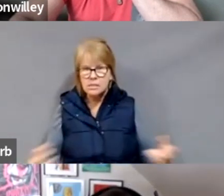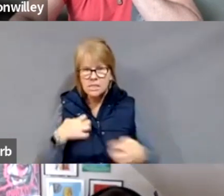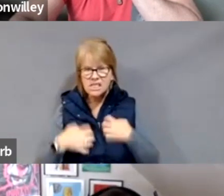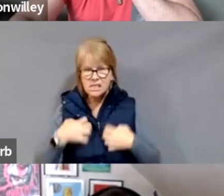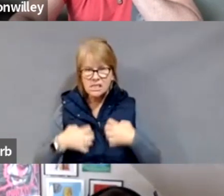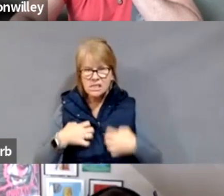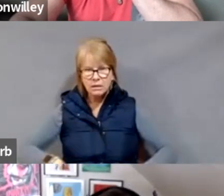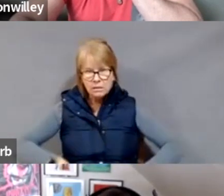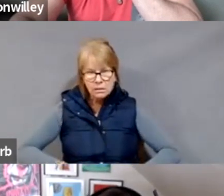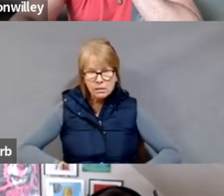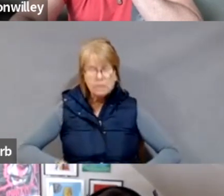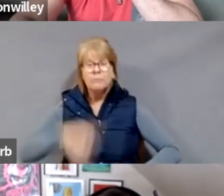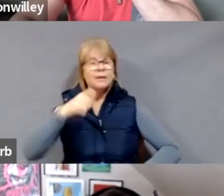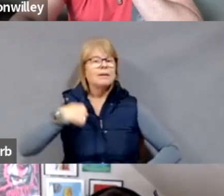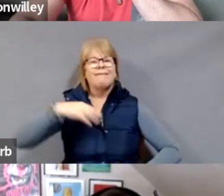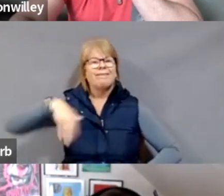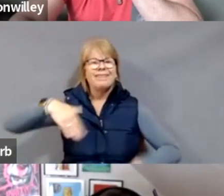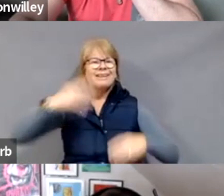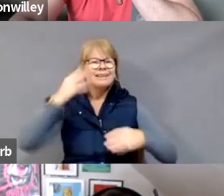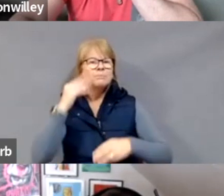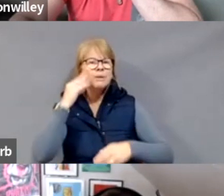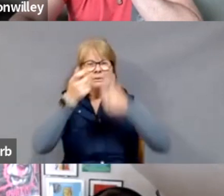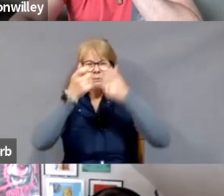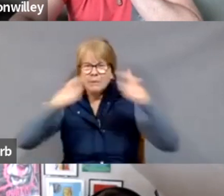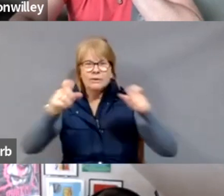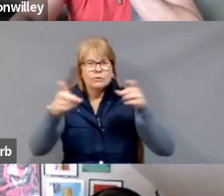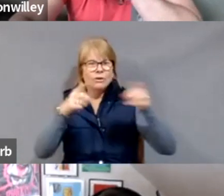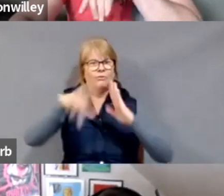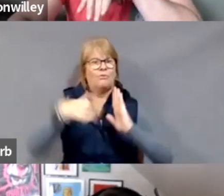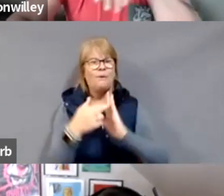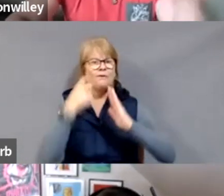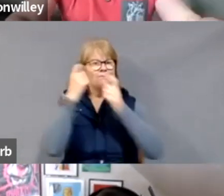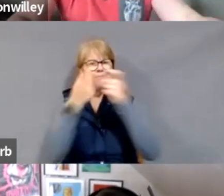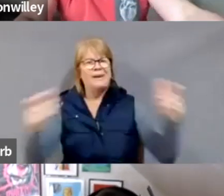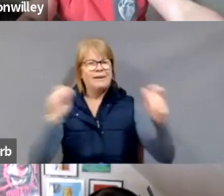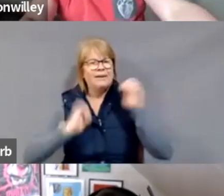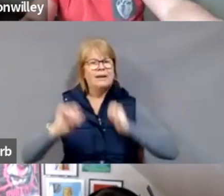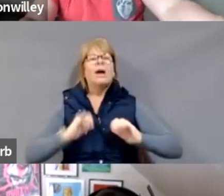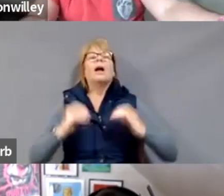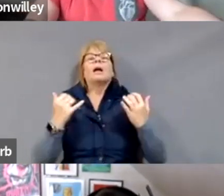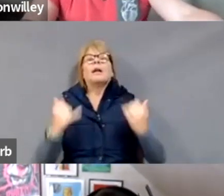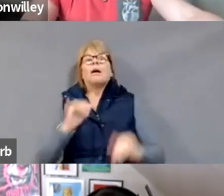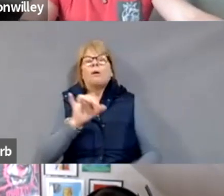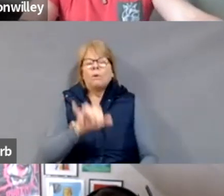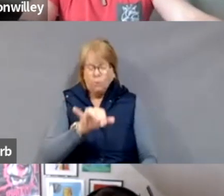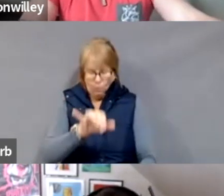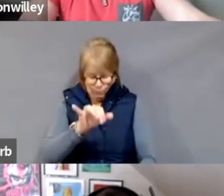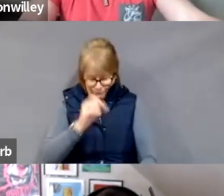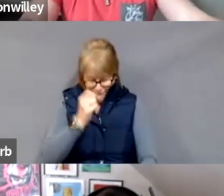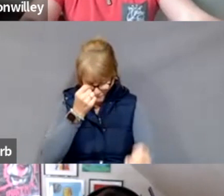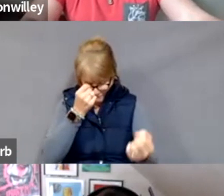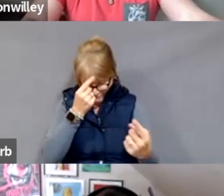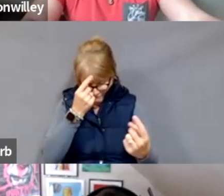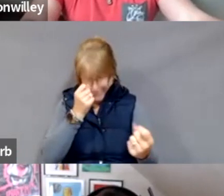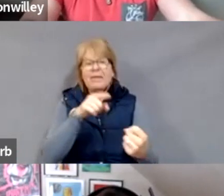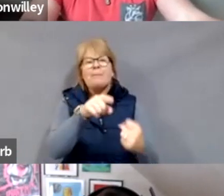I hadn't been an artistic director of a large regional theater before. And now I'm like, they're busy. It's not